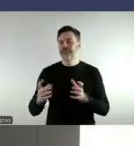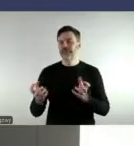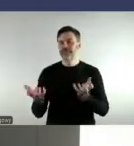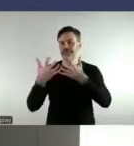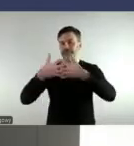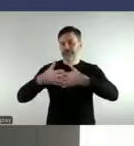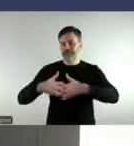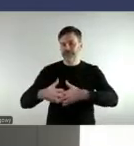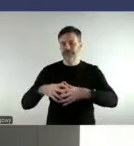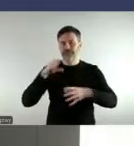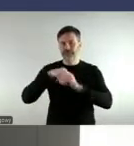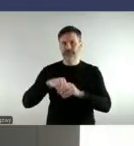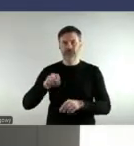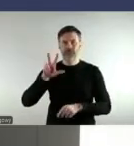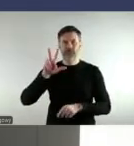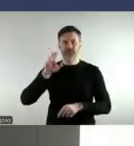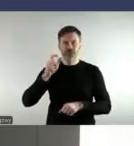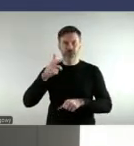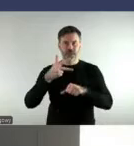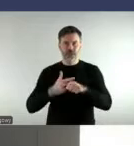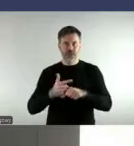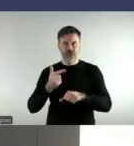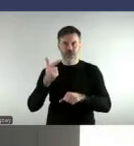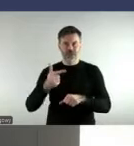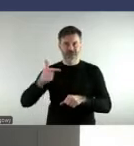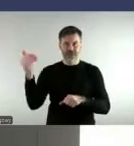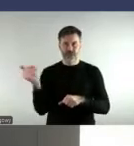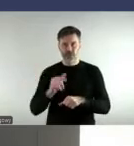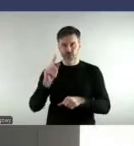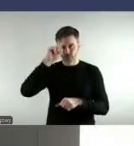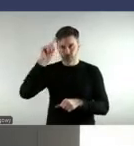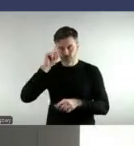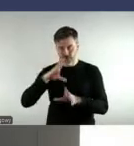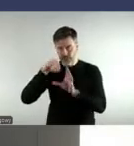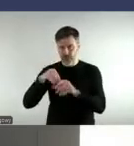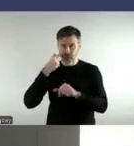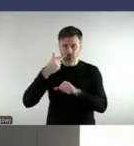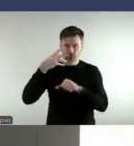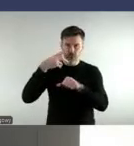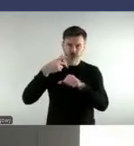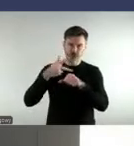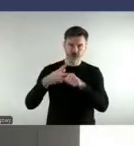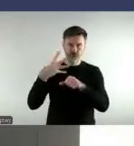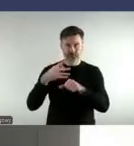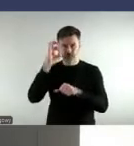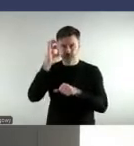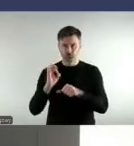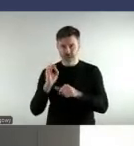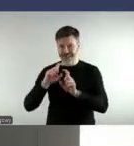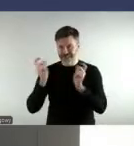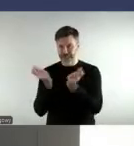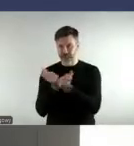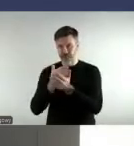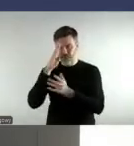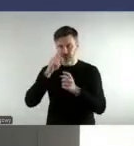to implement integrated investments. It is over almost